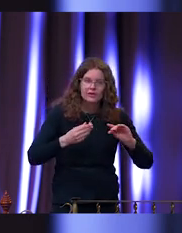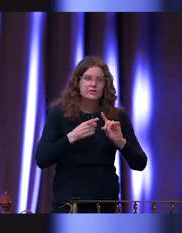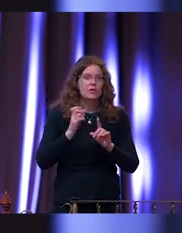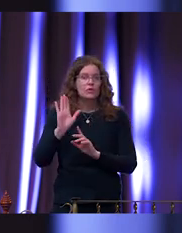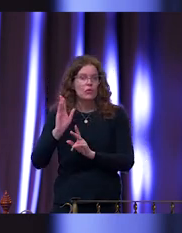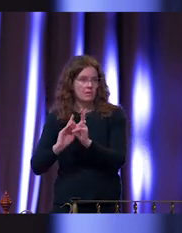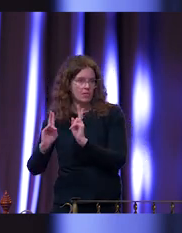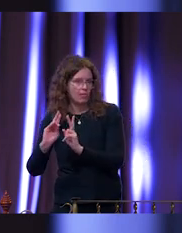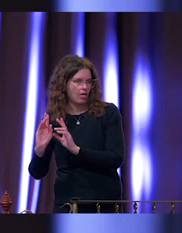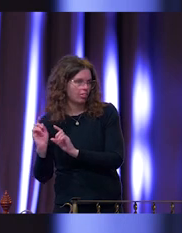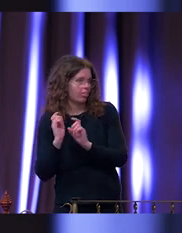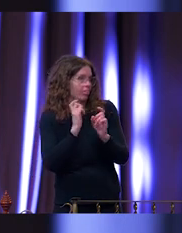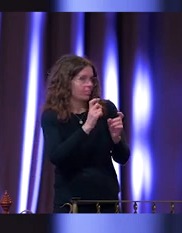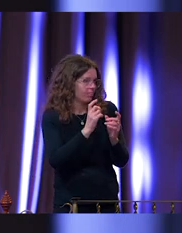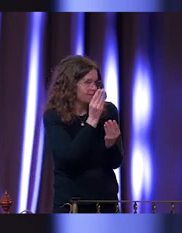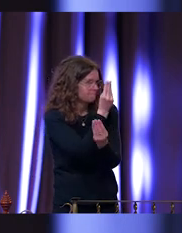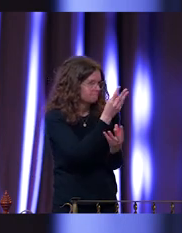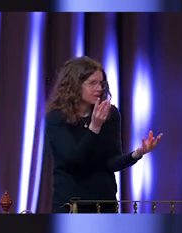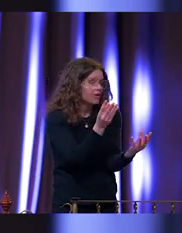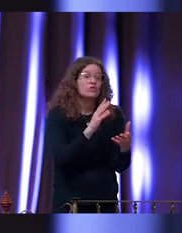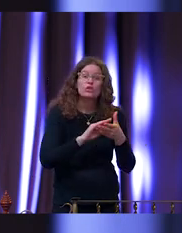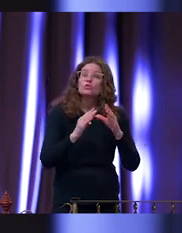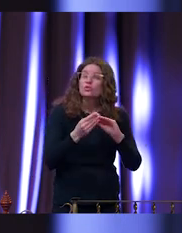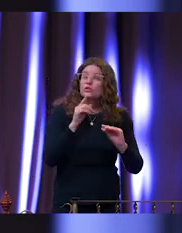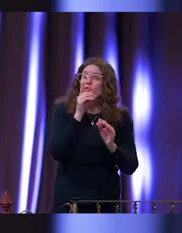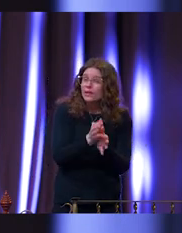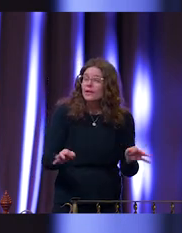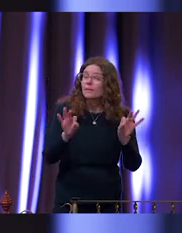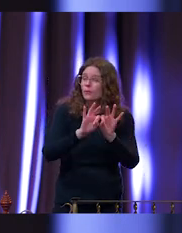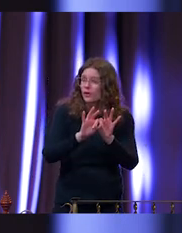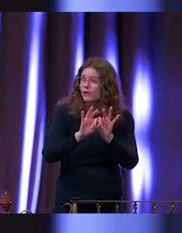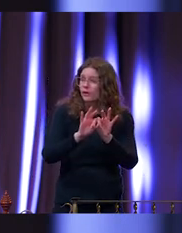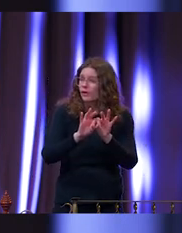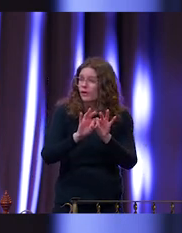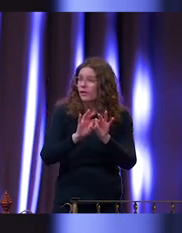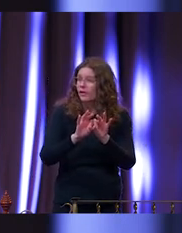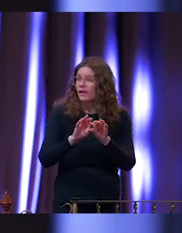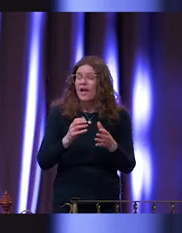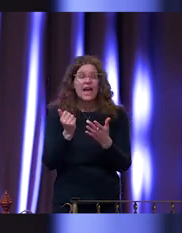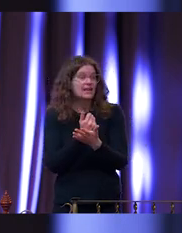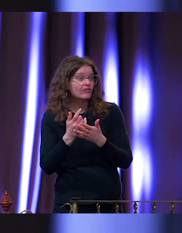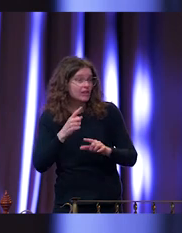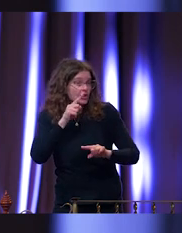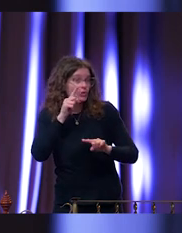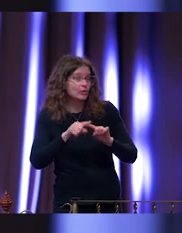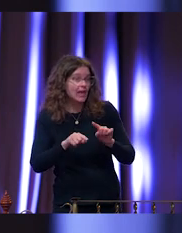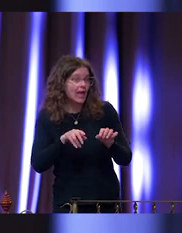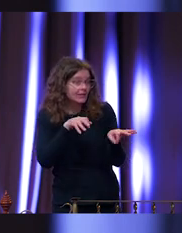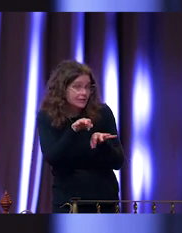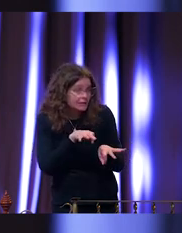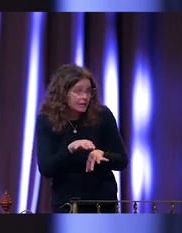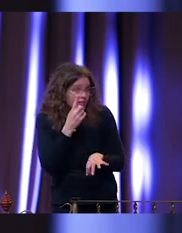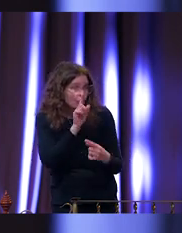those stories can speak volumes. And think about what you can't capture that you would want to in a one-on-one